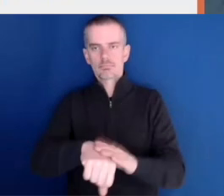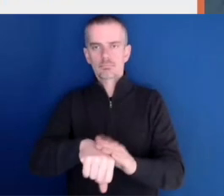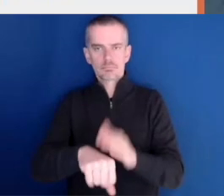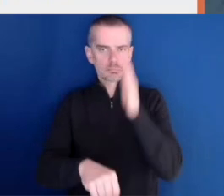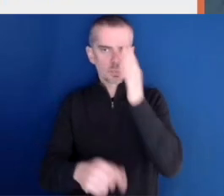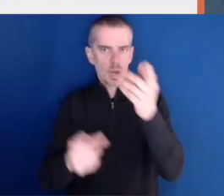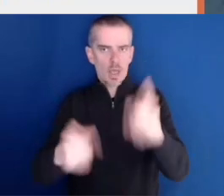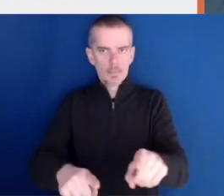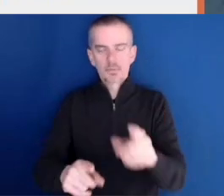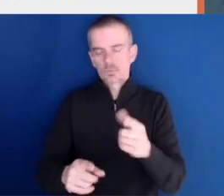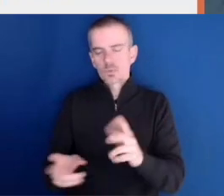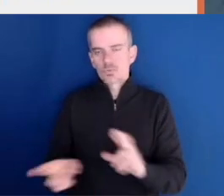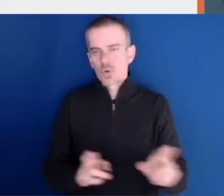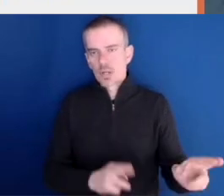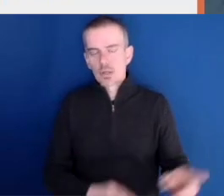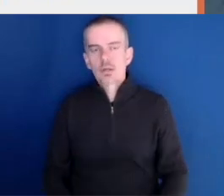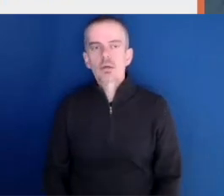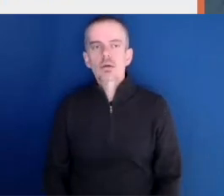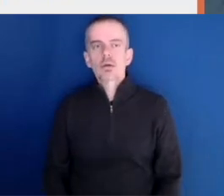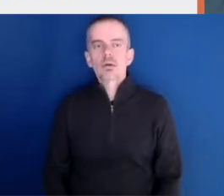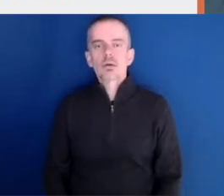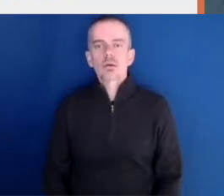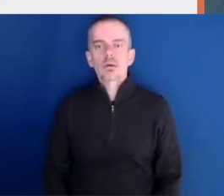prepare for that site visit. There's some,